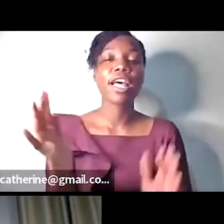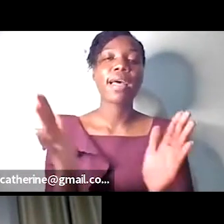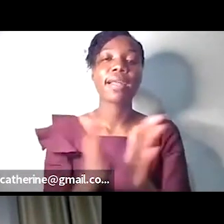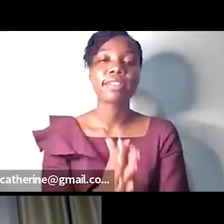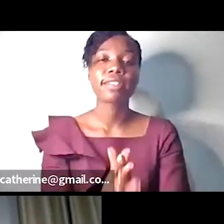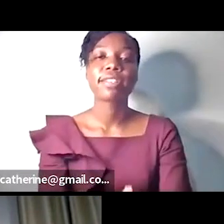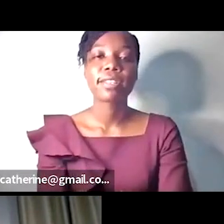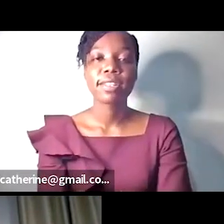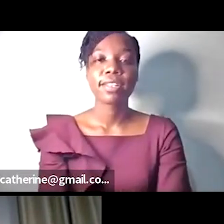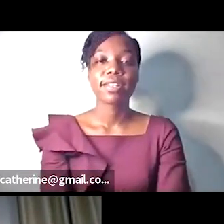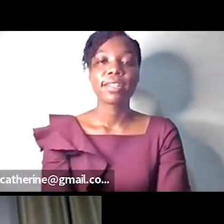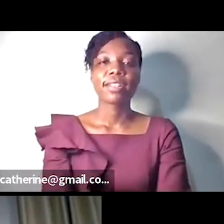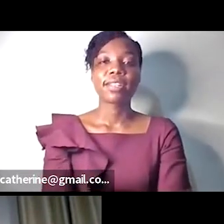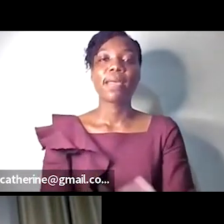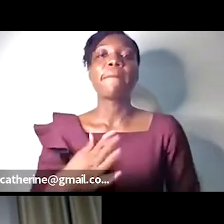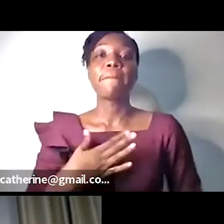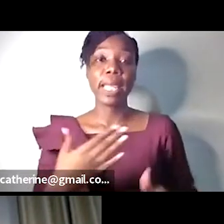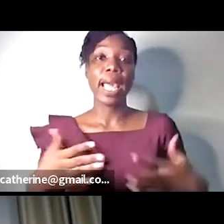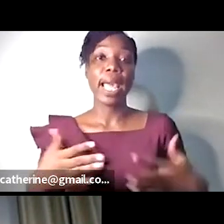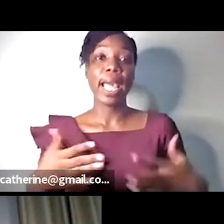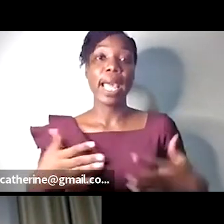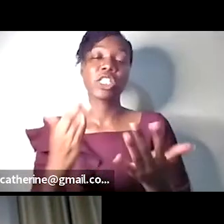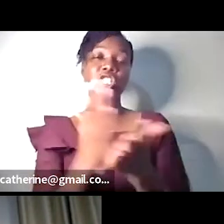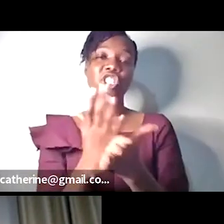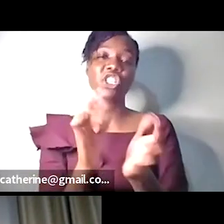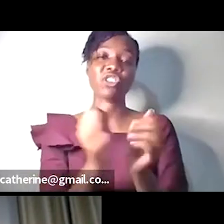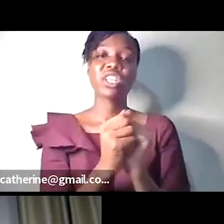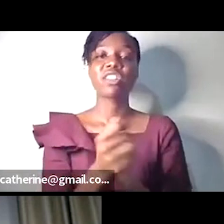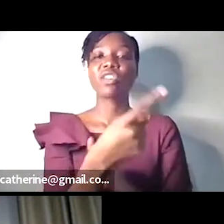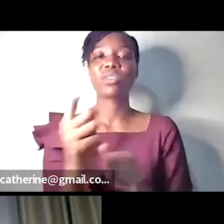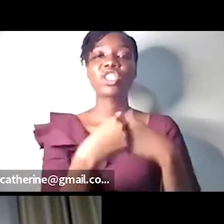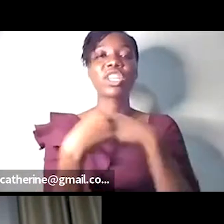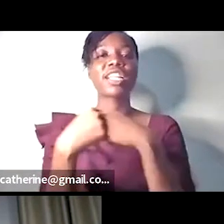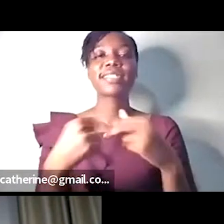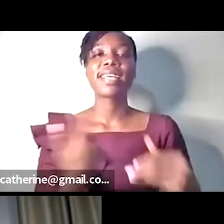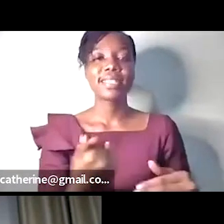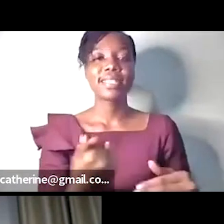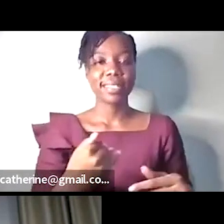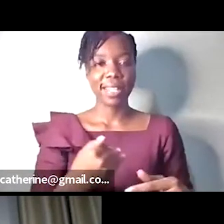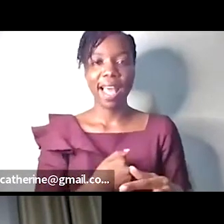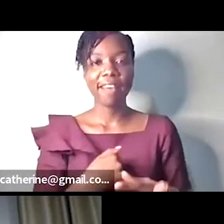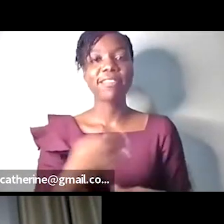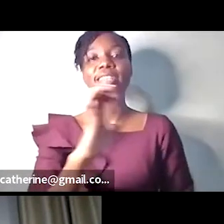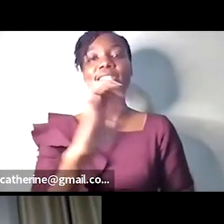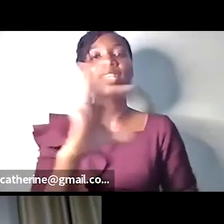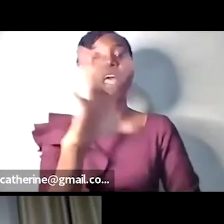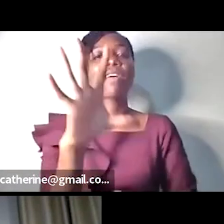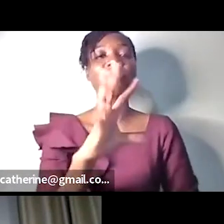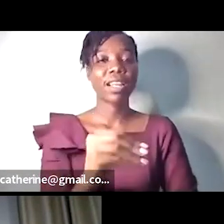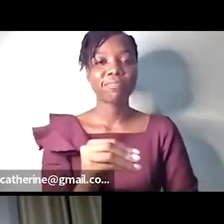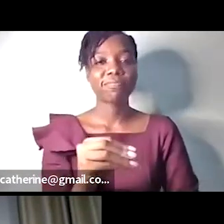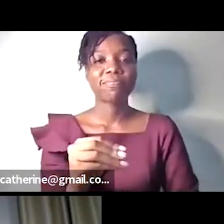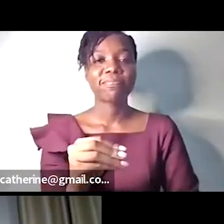I'm really pleased to share with you the insight about challenges that we are facing in East Africa,